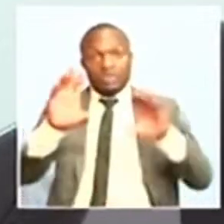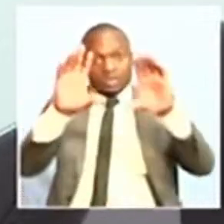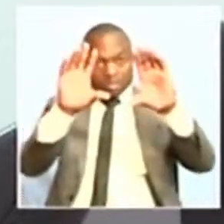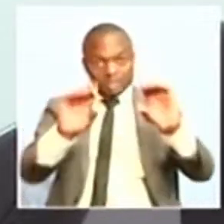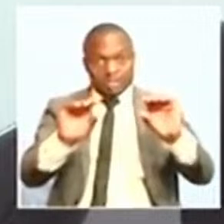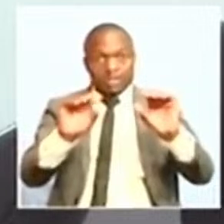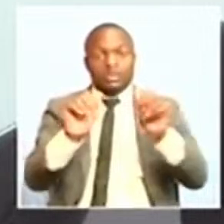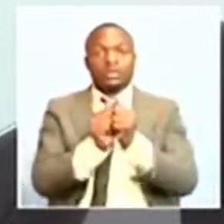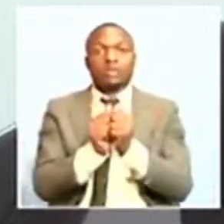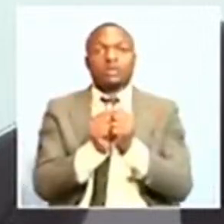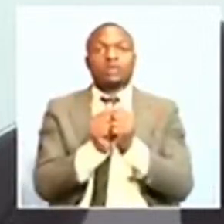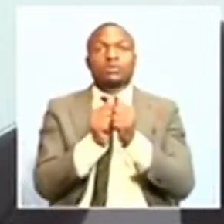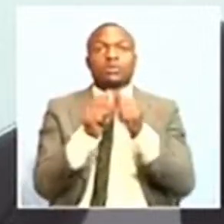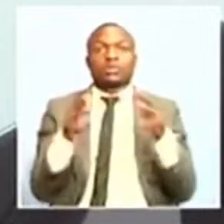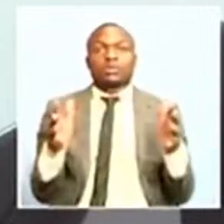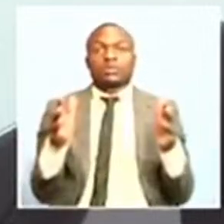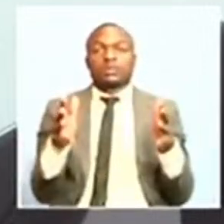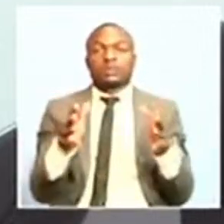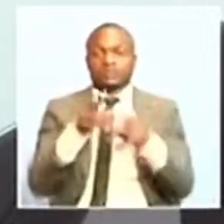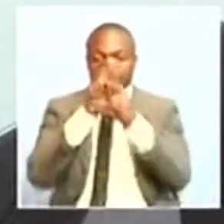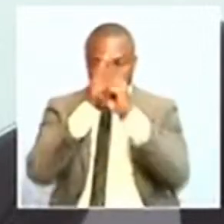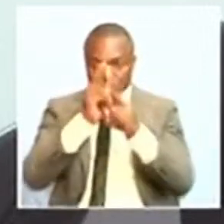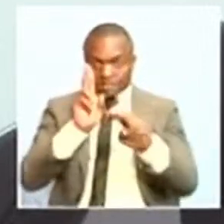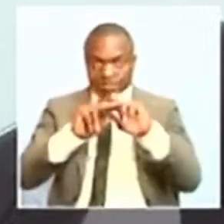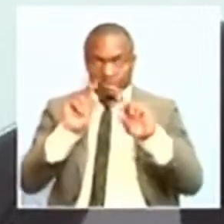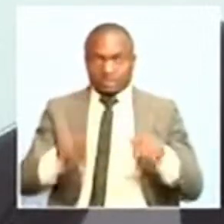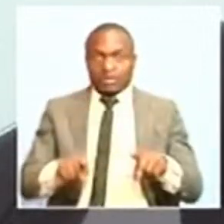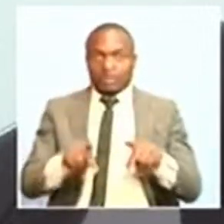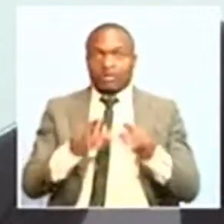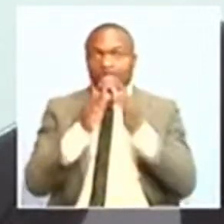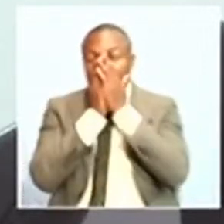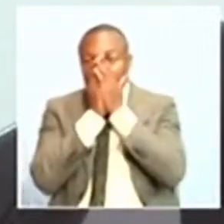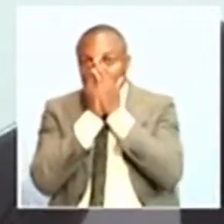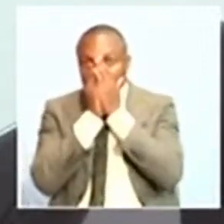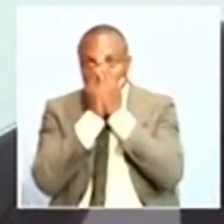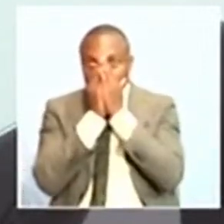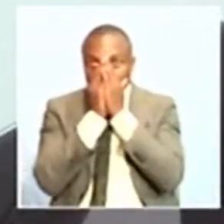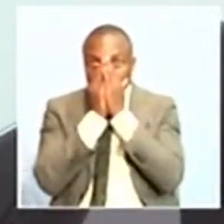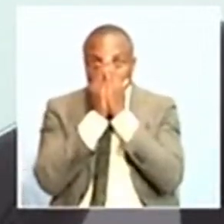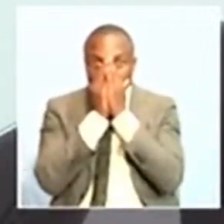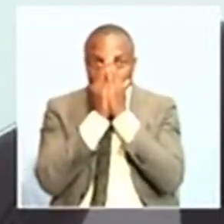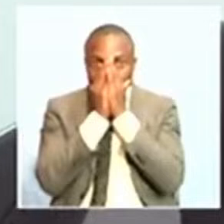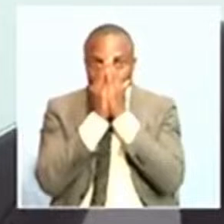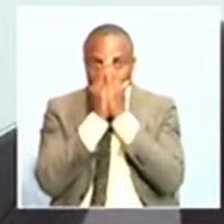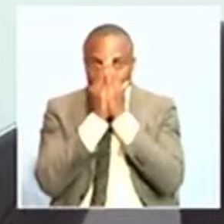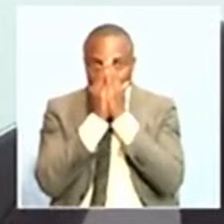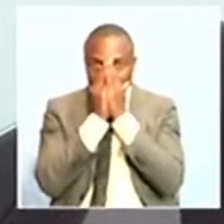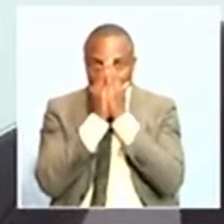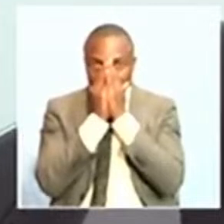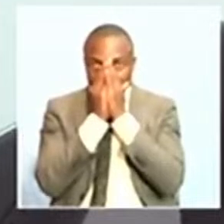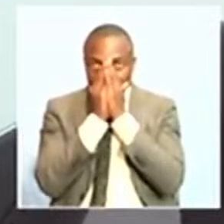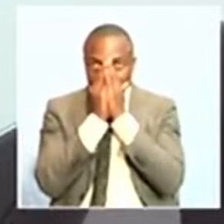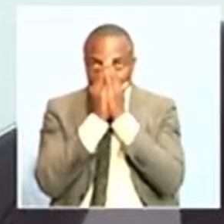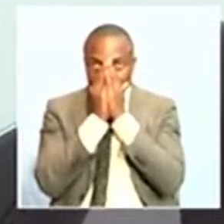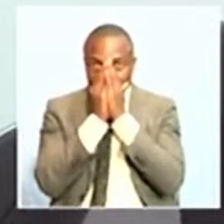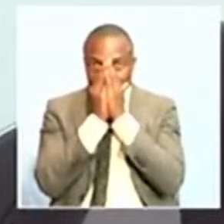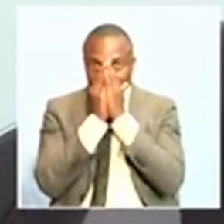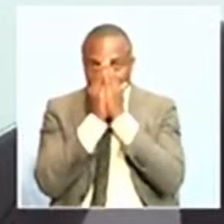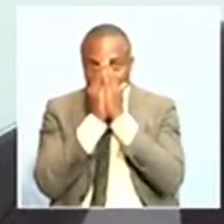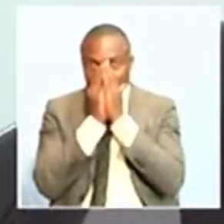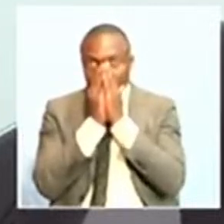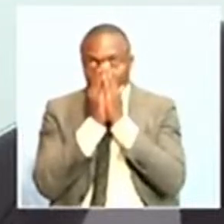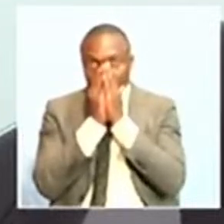with outstanding obligation. Honorable Chair, this measure is just trying to encourage timely settlement of